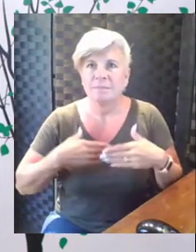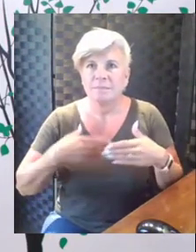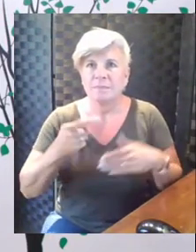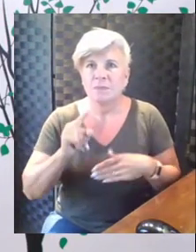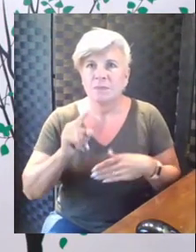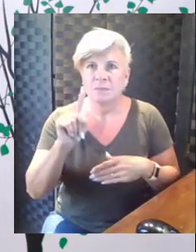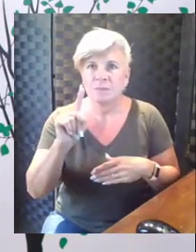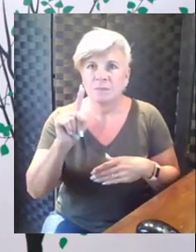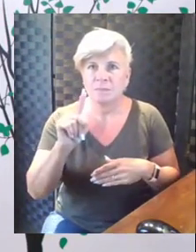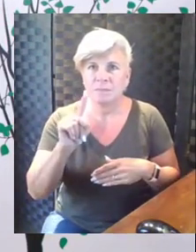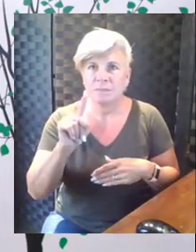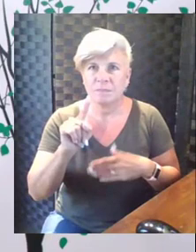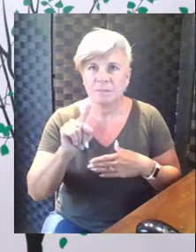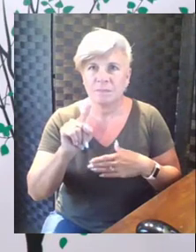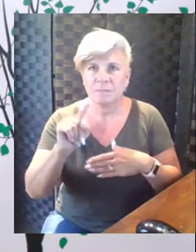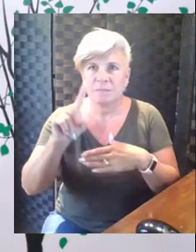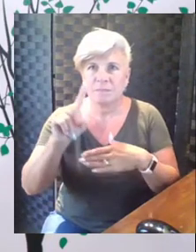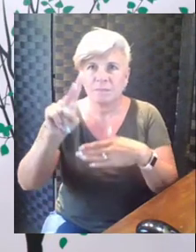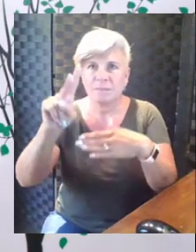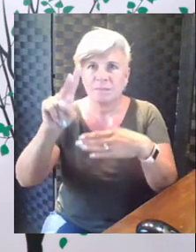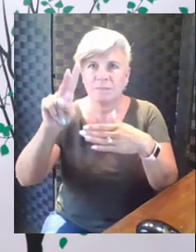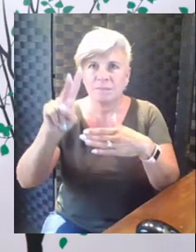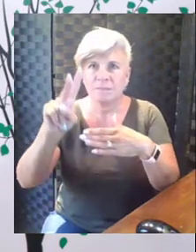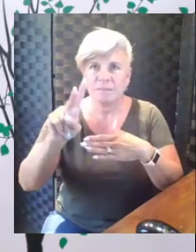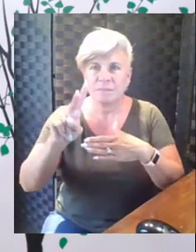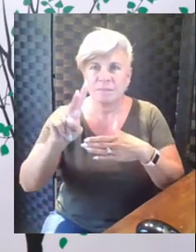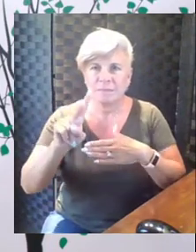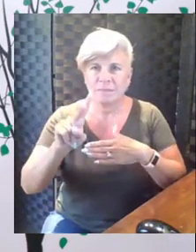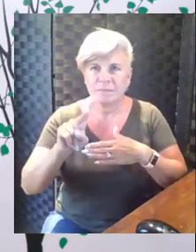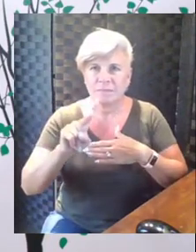breaths. 1, 2,